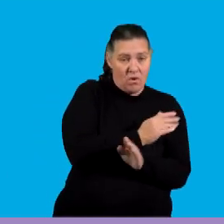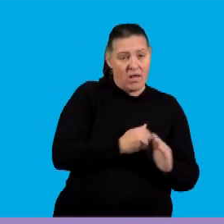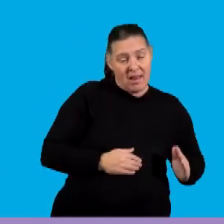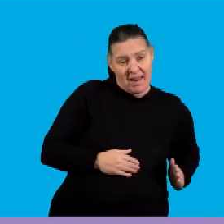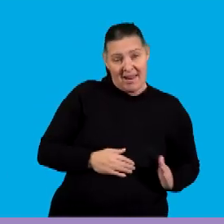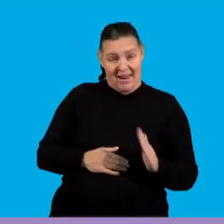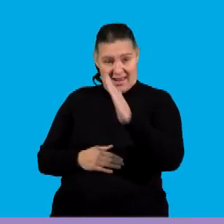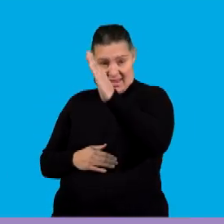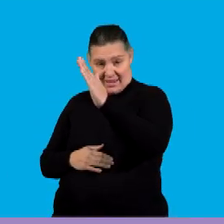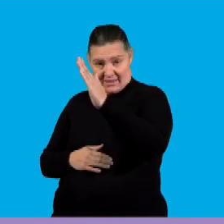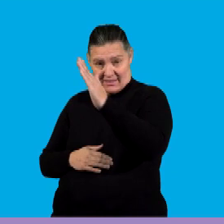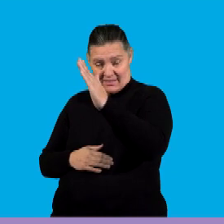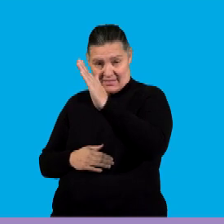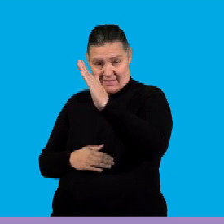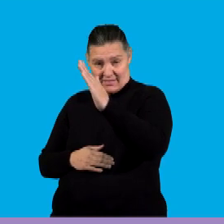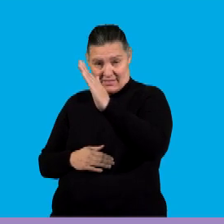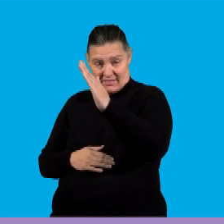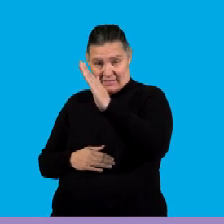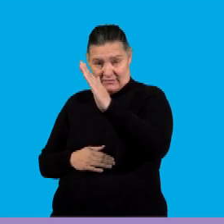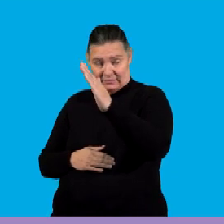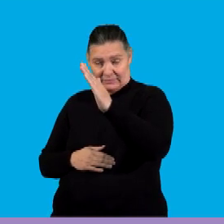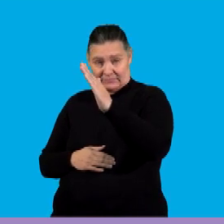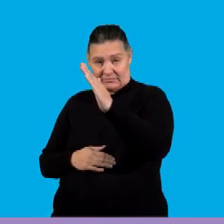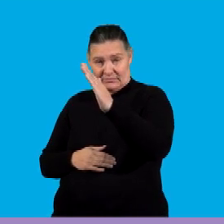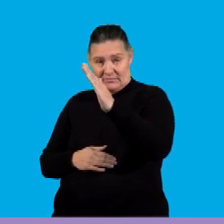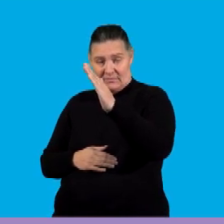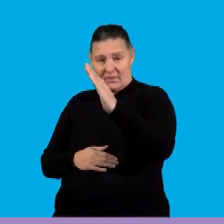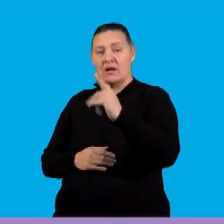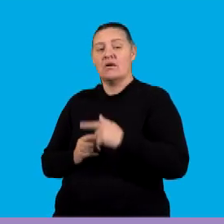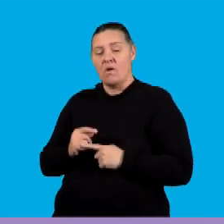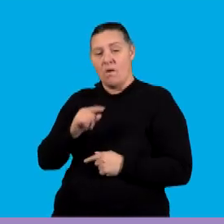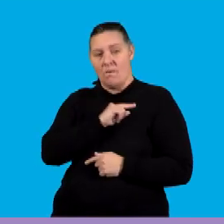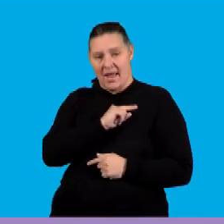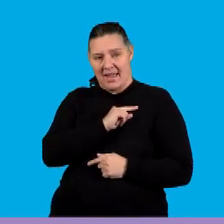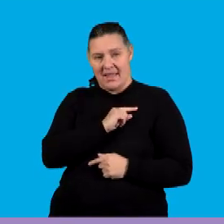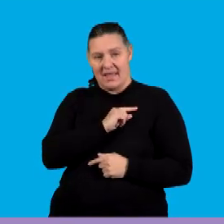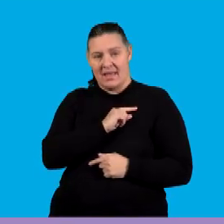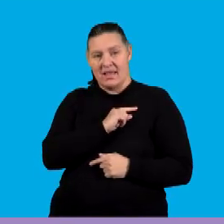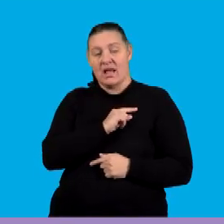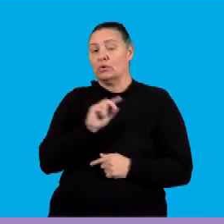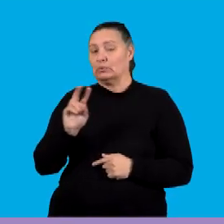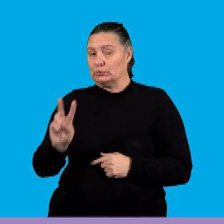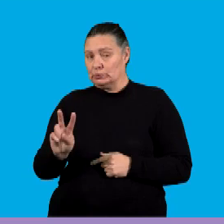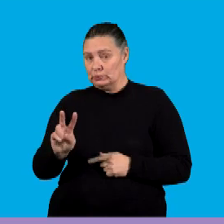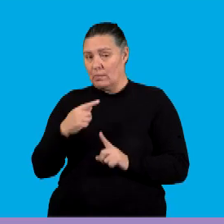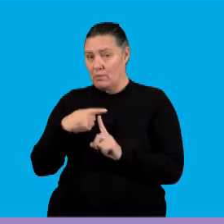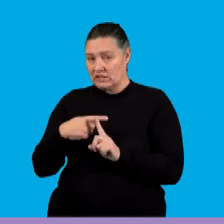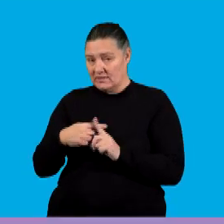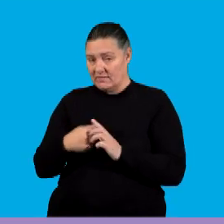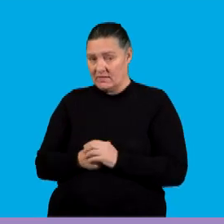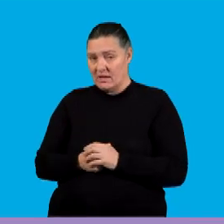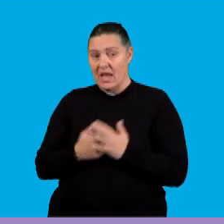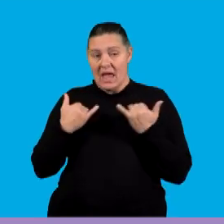this previous line was an increasing graph. And that's why our gradient was a